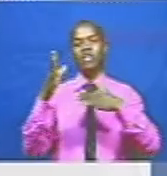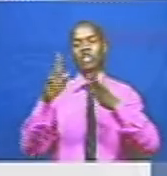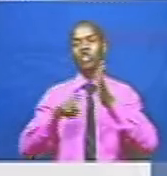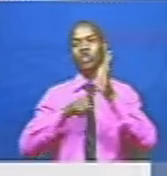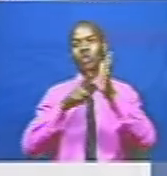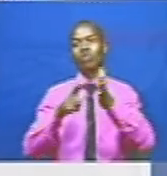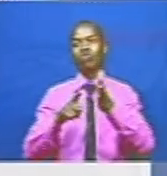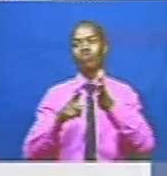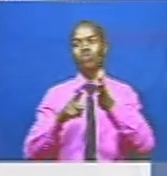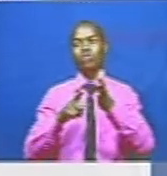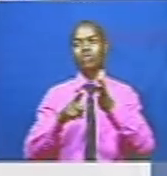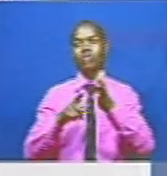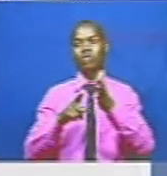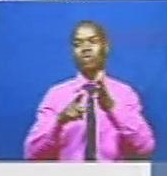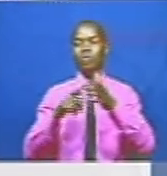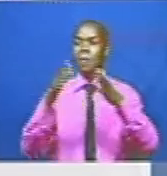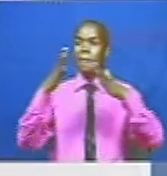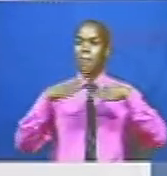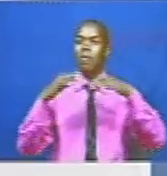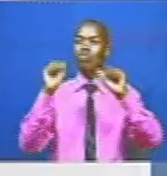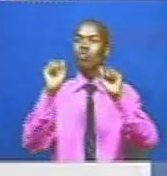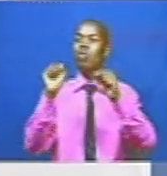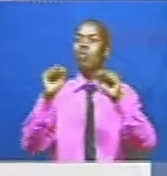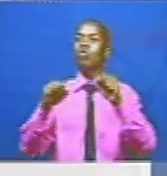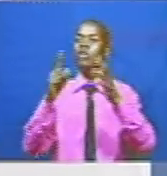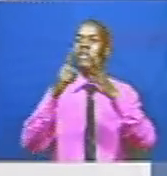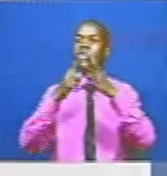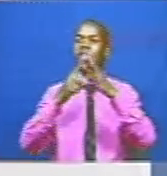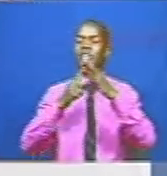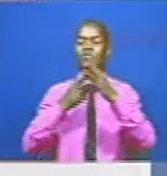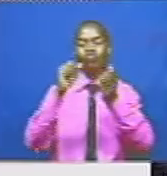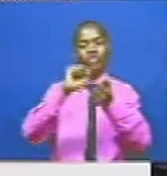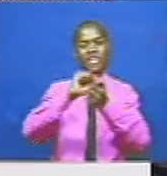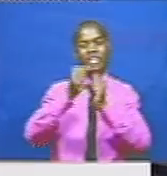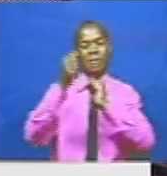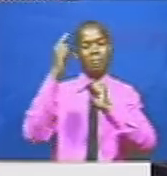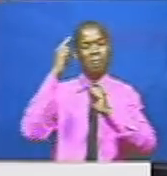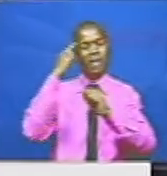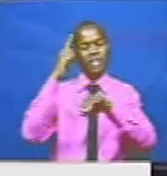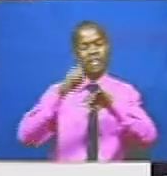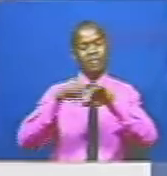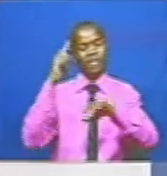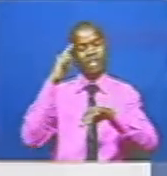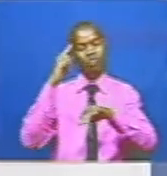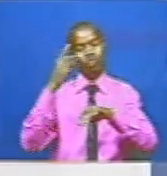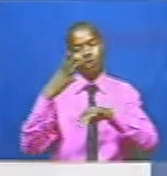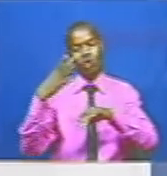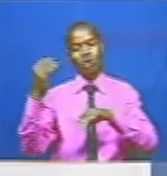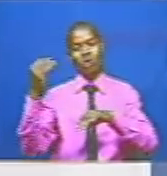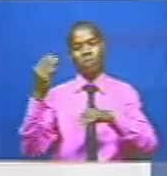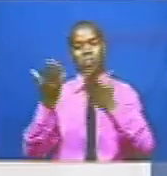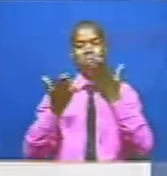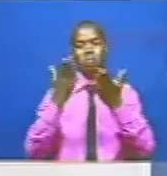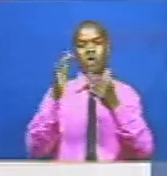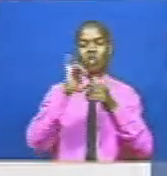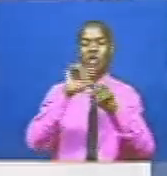said a bit earlier, then people will start changing their mind. If they had thought of going to Tanzania, they again think about trying Kenya as